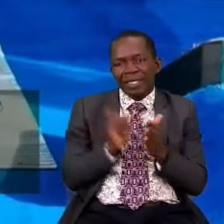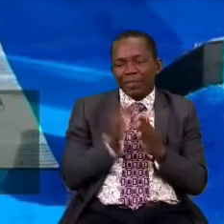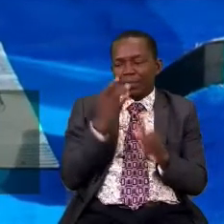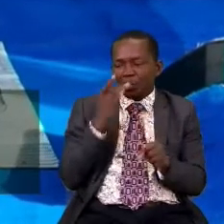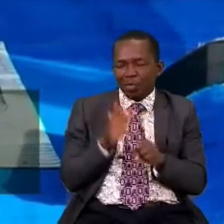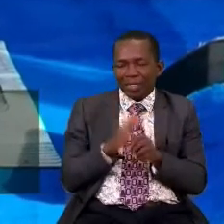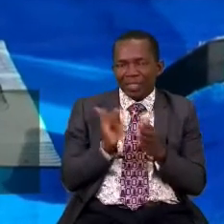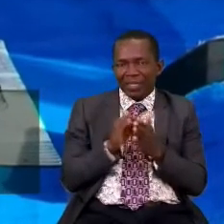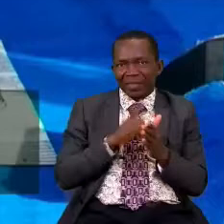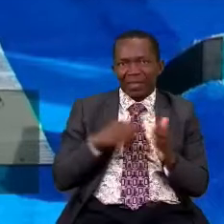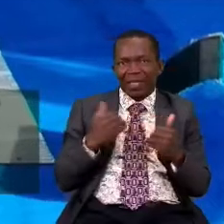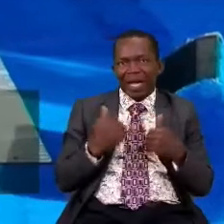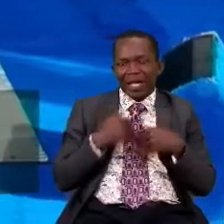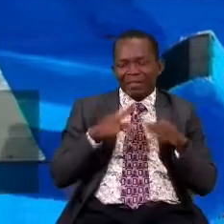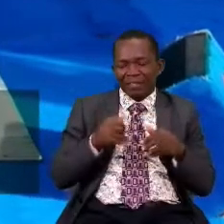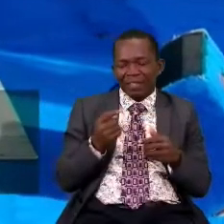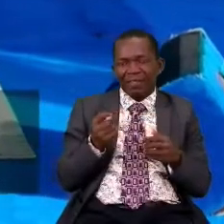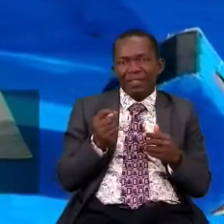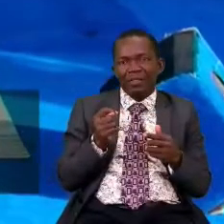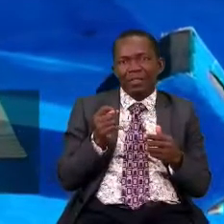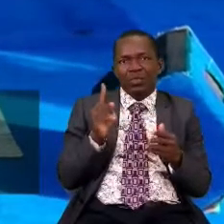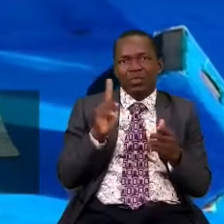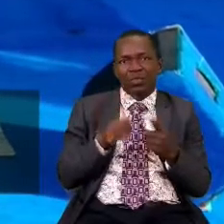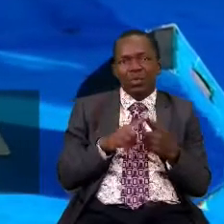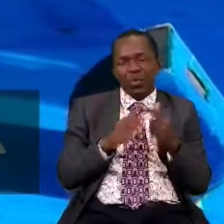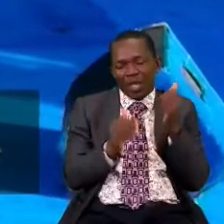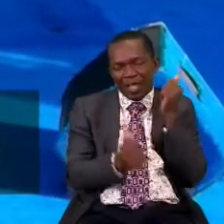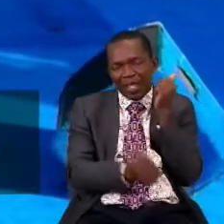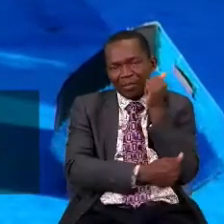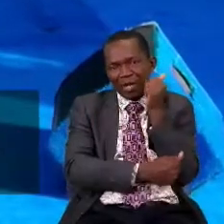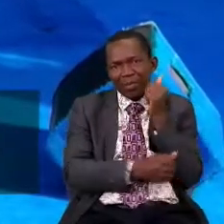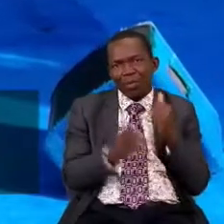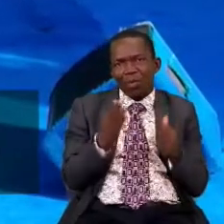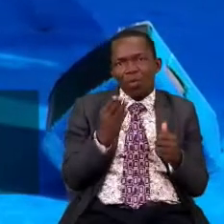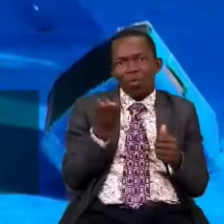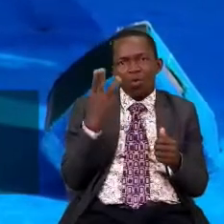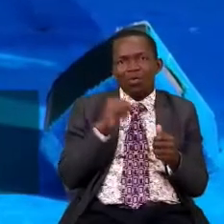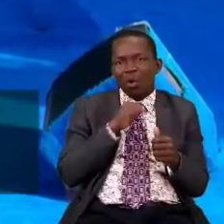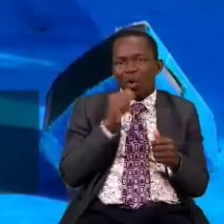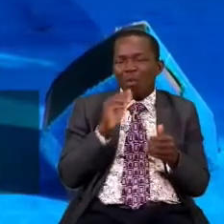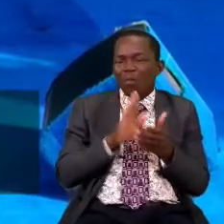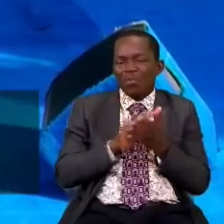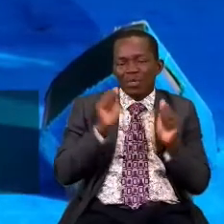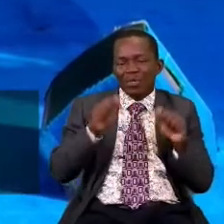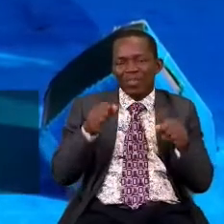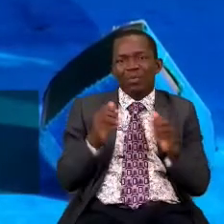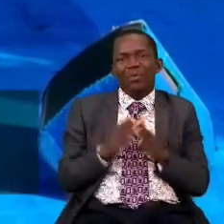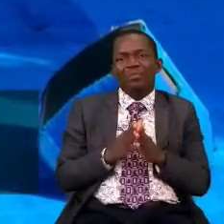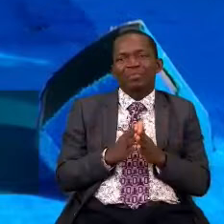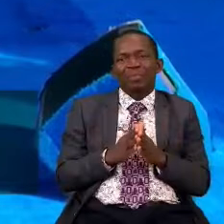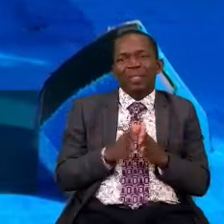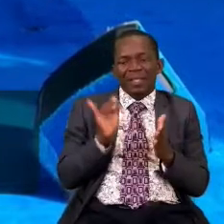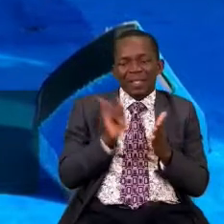that at this age you will have a child, and that child will be the one that